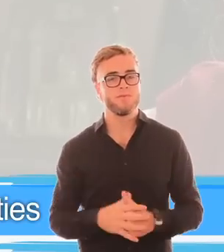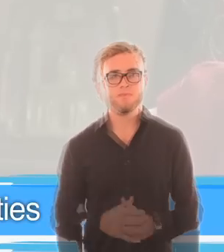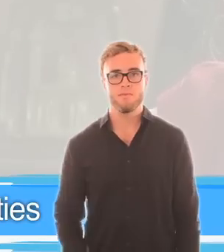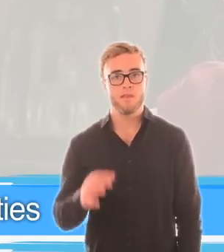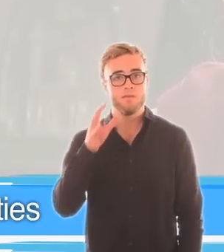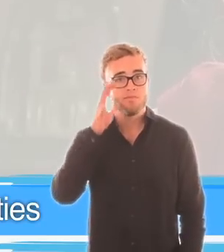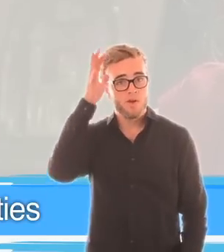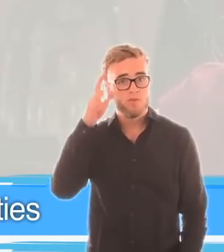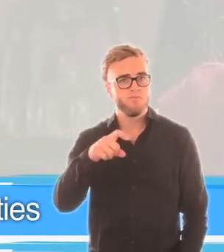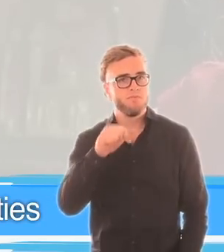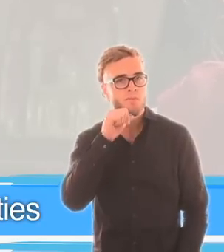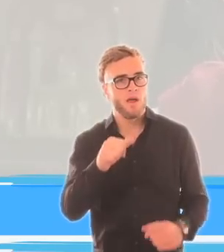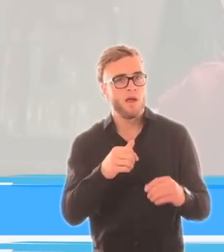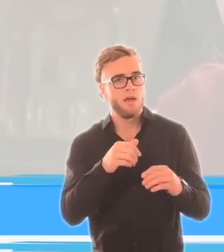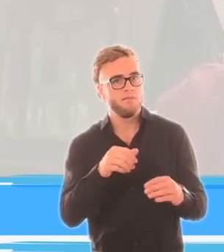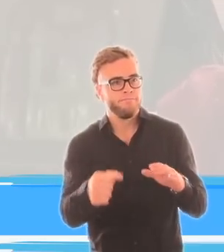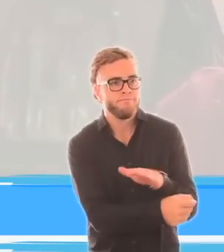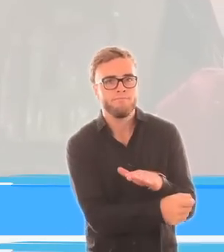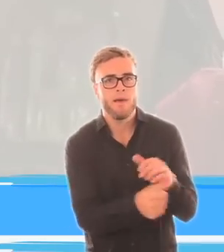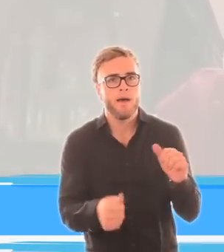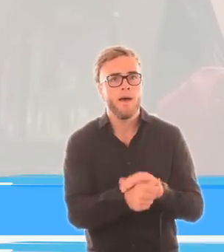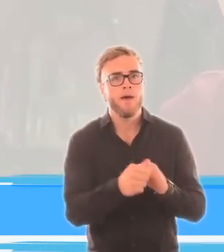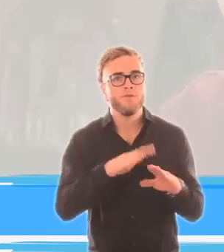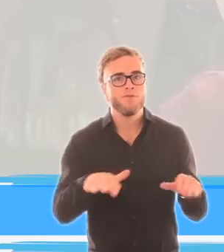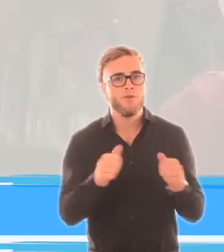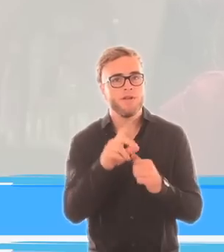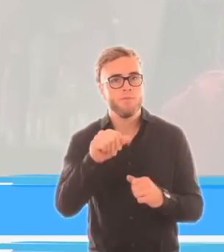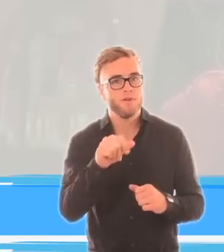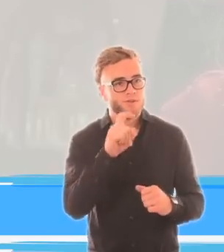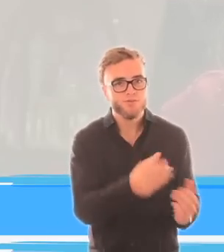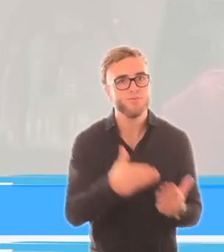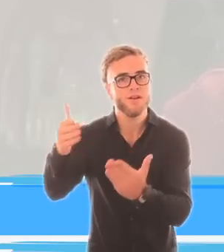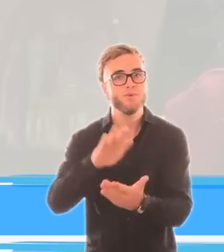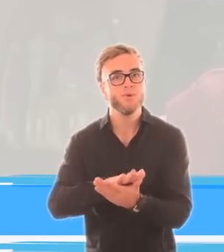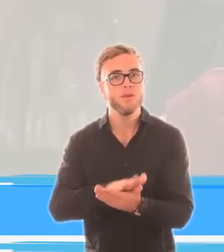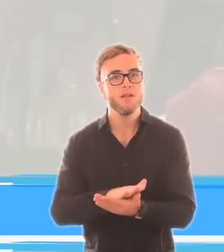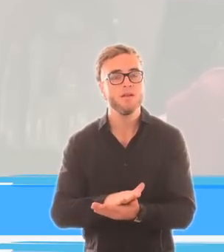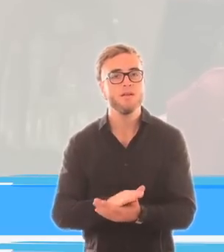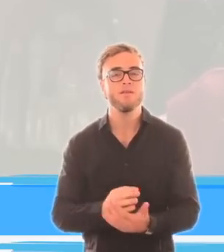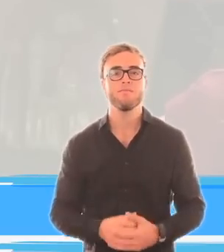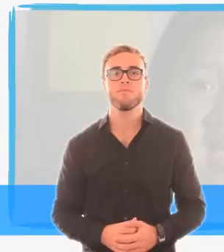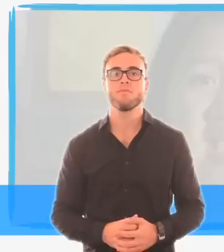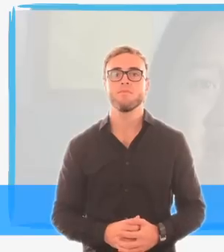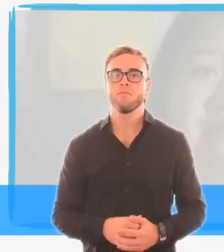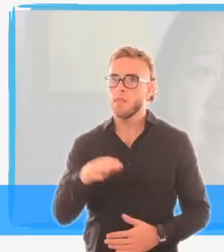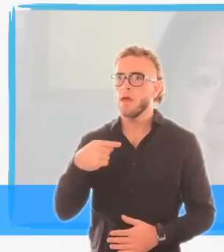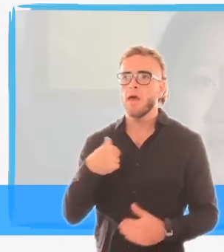A boy from Tanzania. Parents shouldn't hide their children with disabilities at home. They should take them to school.